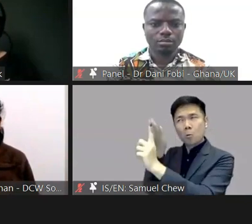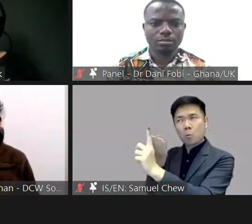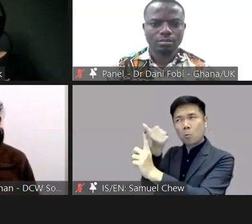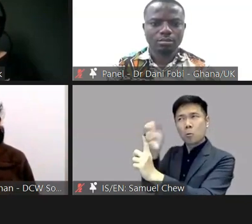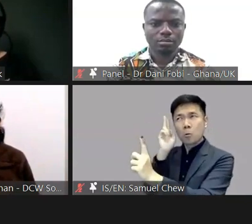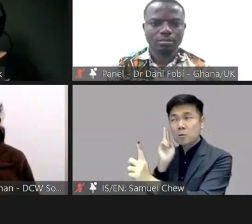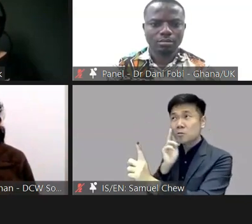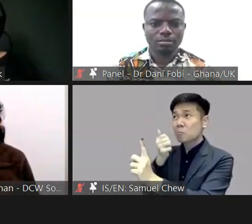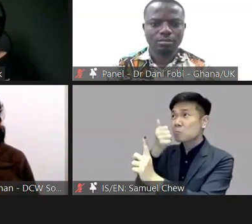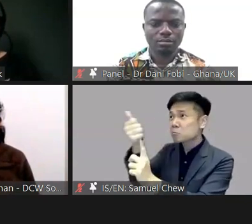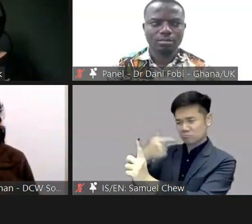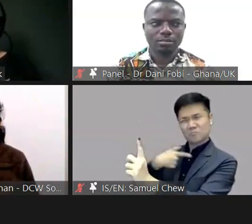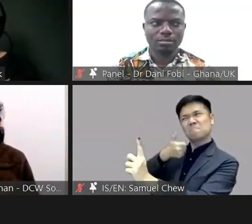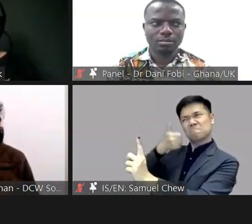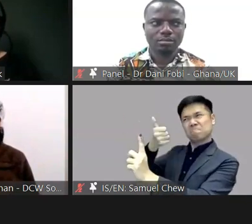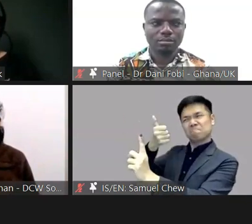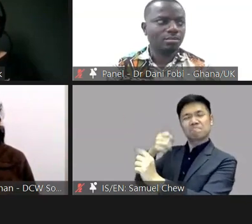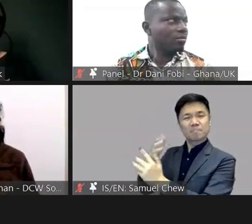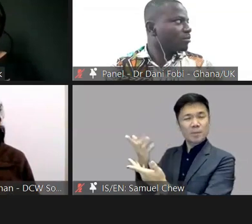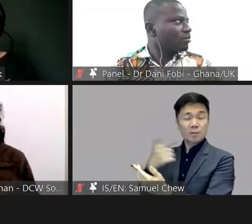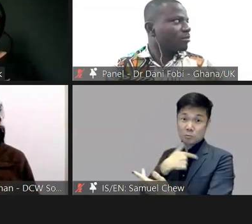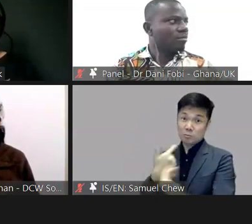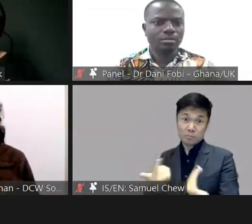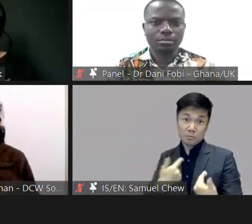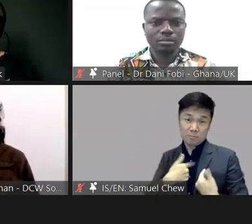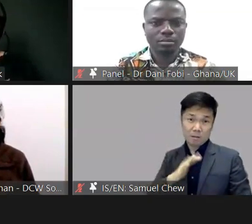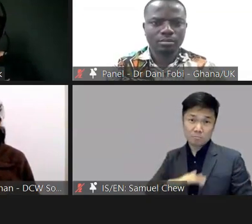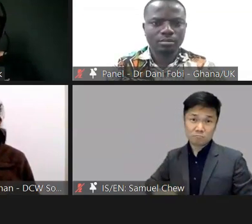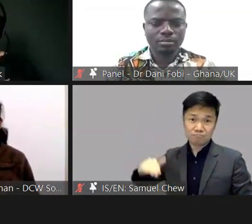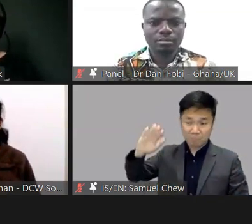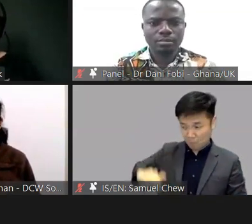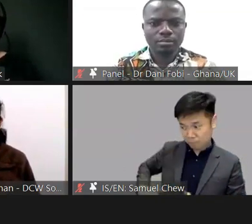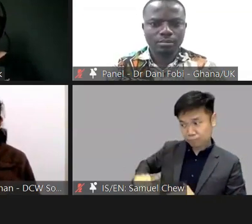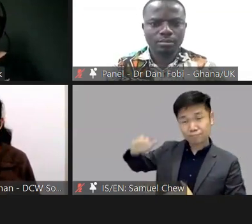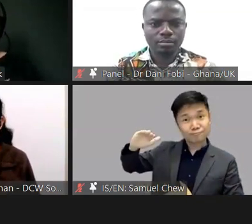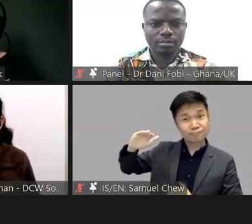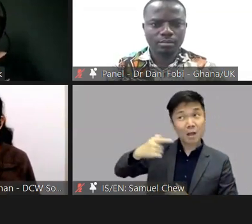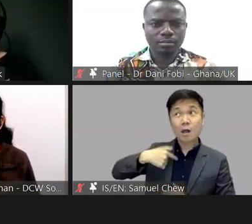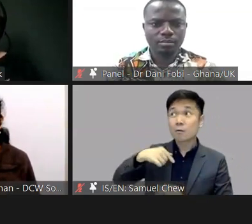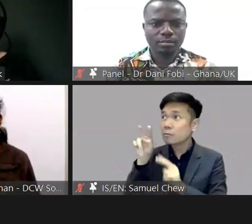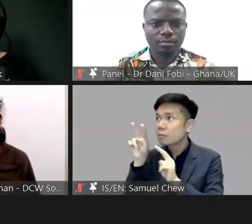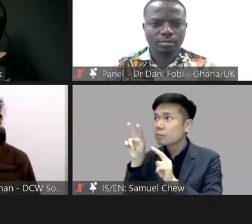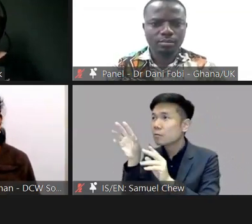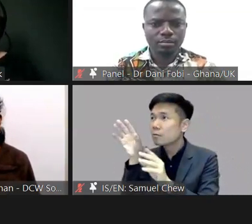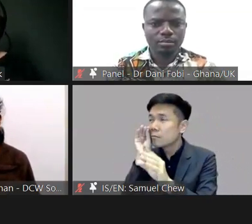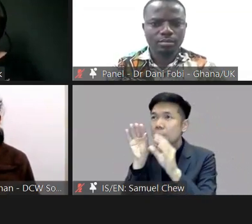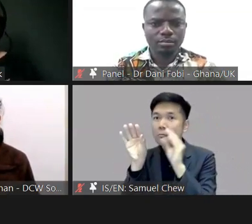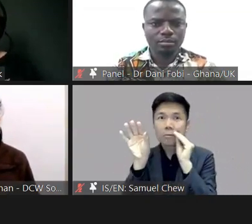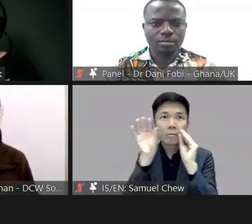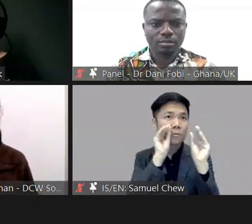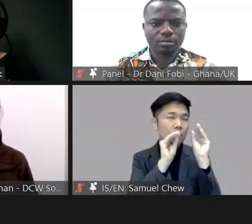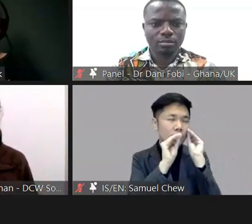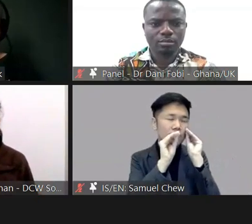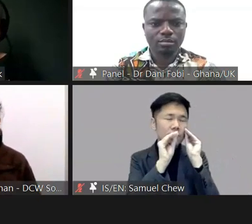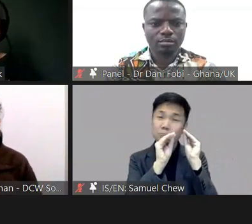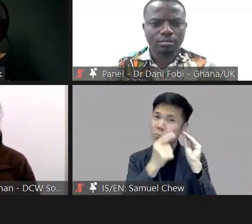deaf role models play a very big role, and it's very important in helping the parents understand more about deafness,